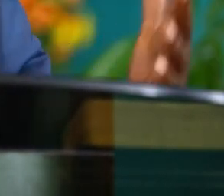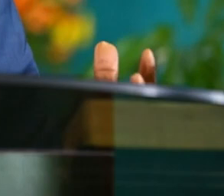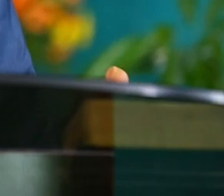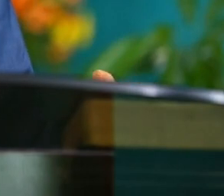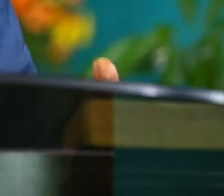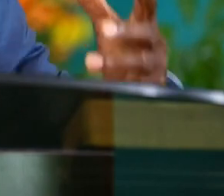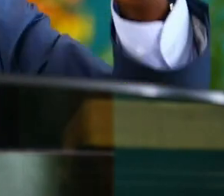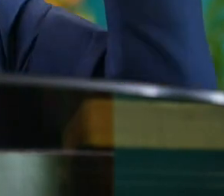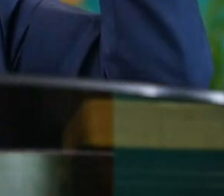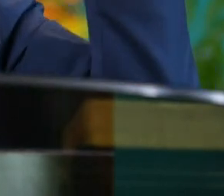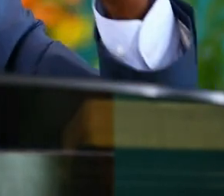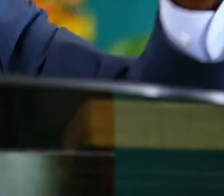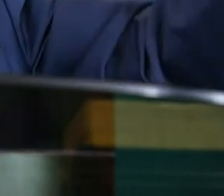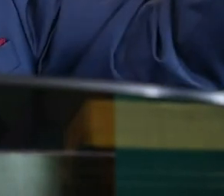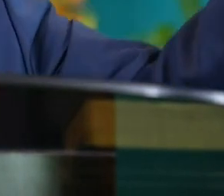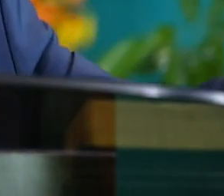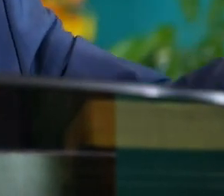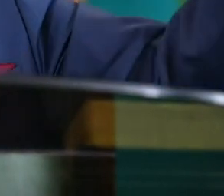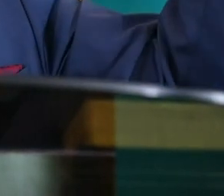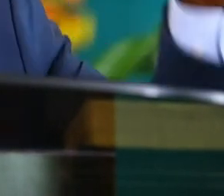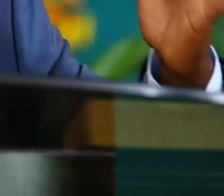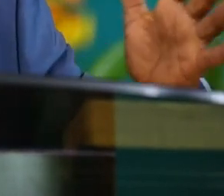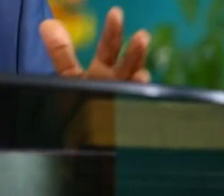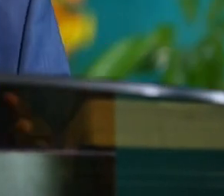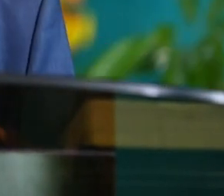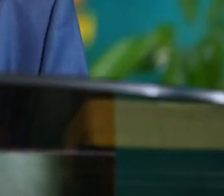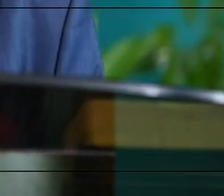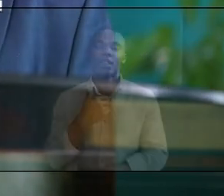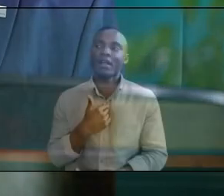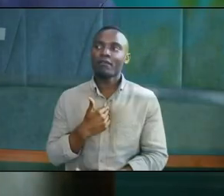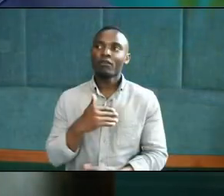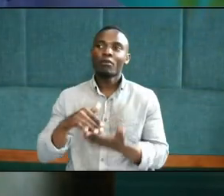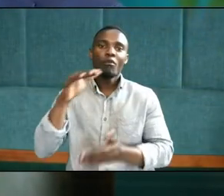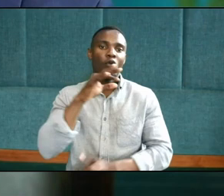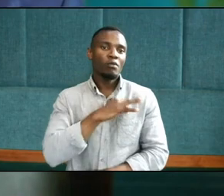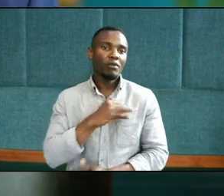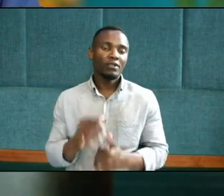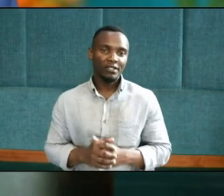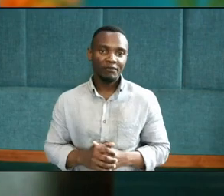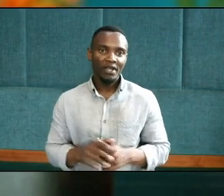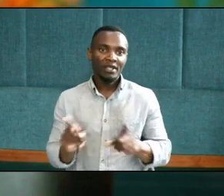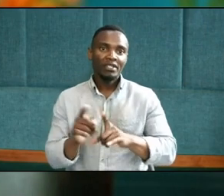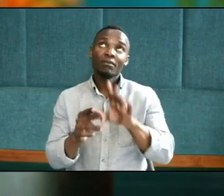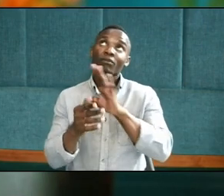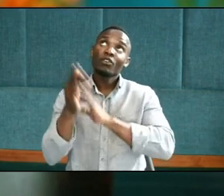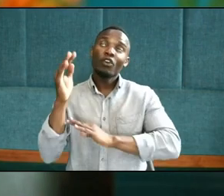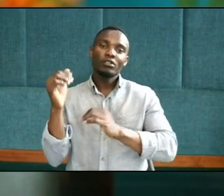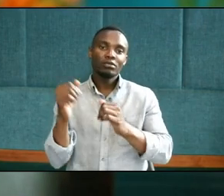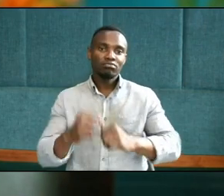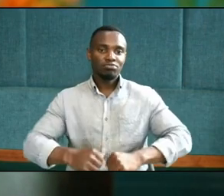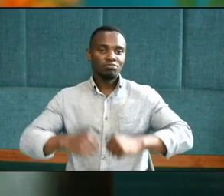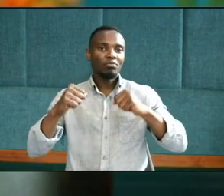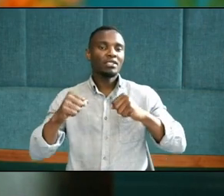and enjoyable, and one that would bear much fruit. May the good Lord, the Master and